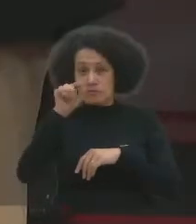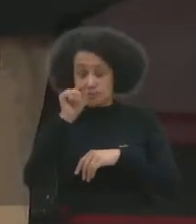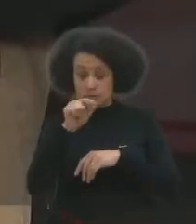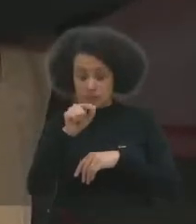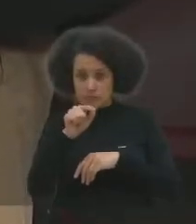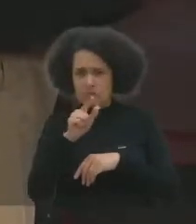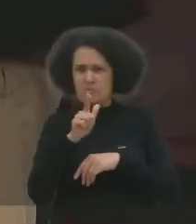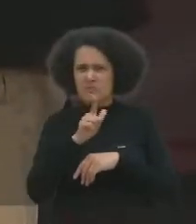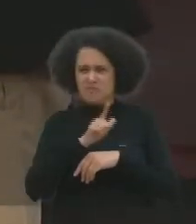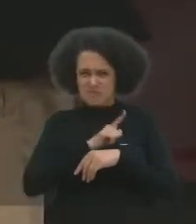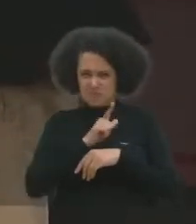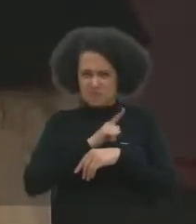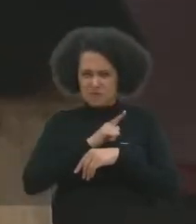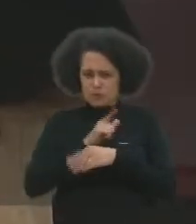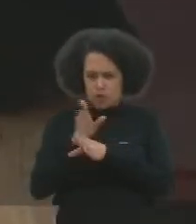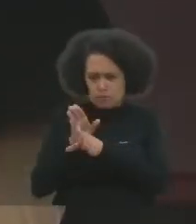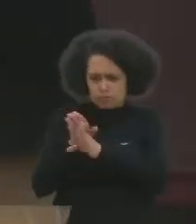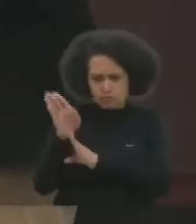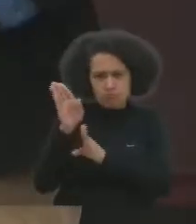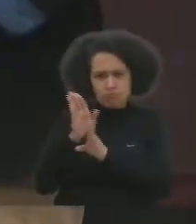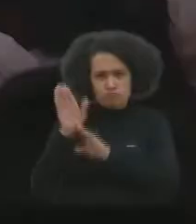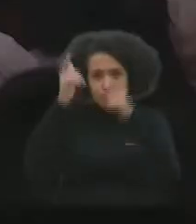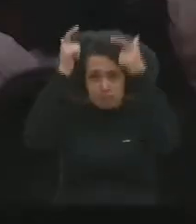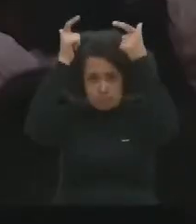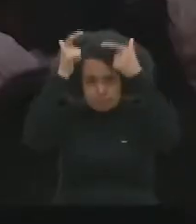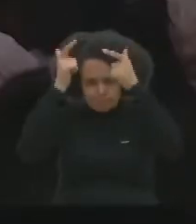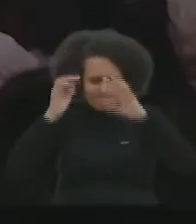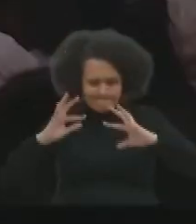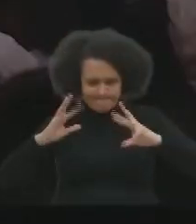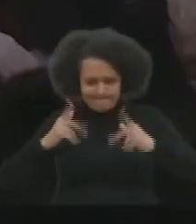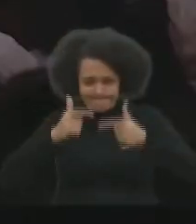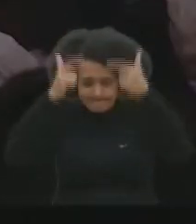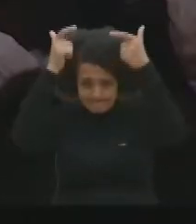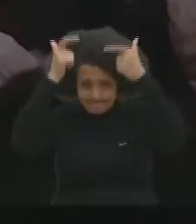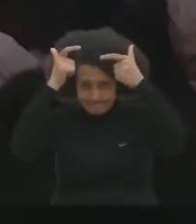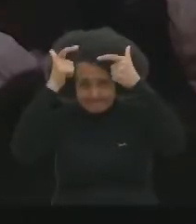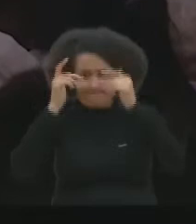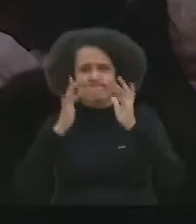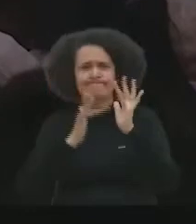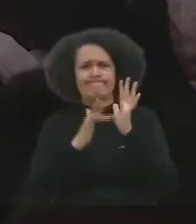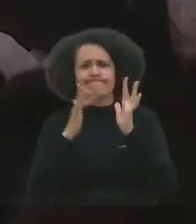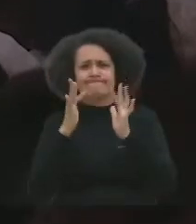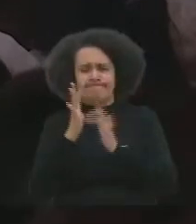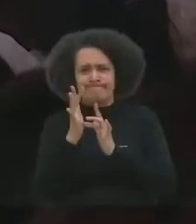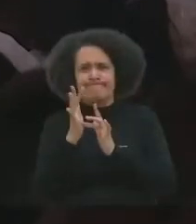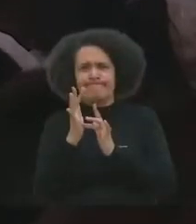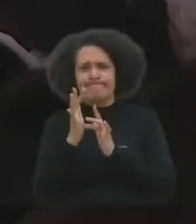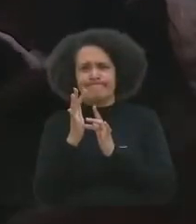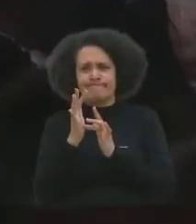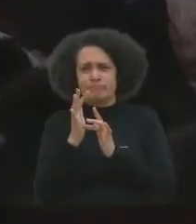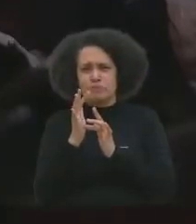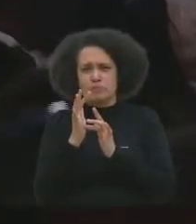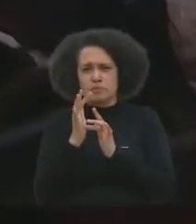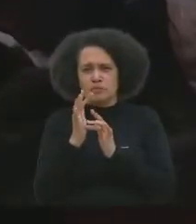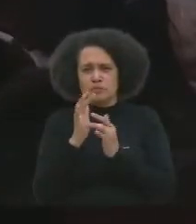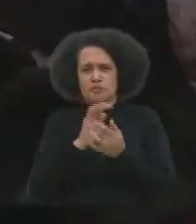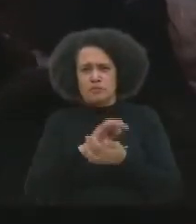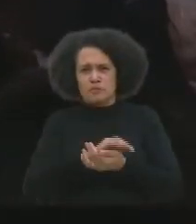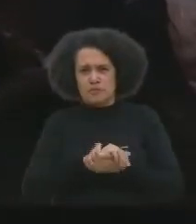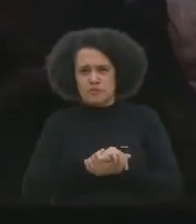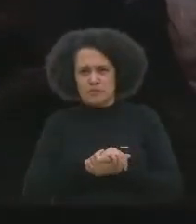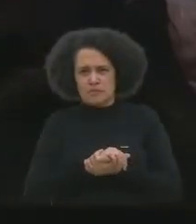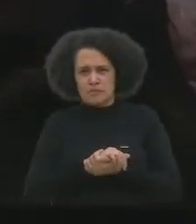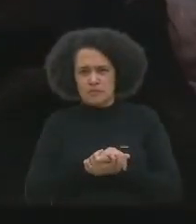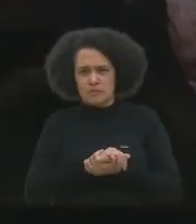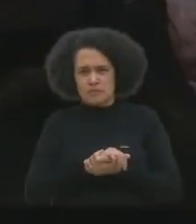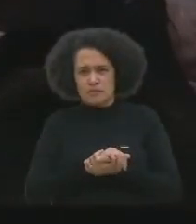tira as suas instruções do Rei dos Reis. The Lord Jesus Christ. O Senhor Jesus Cristo. And then James goes on to say, draw near